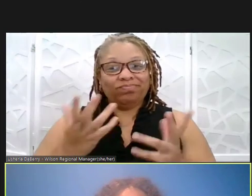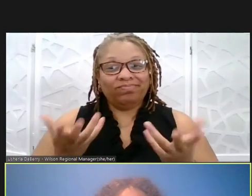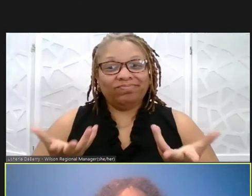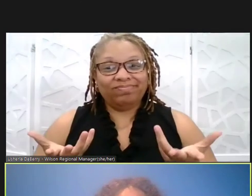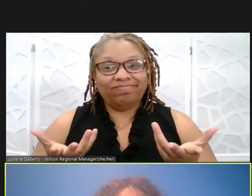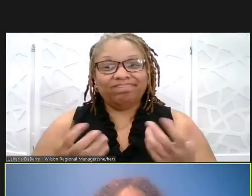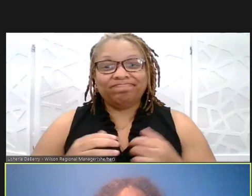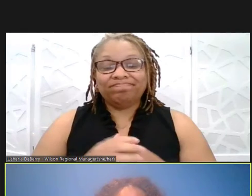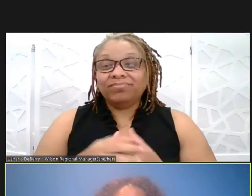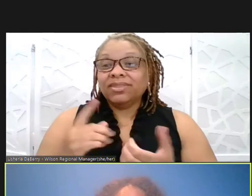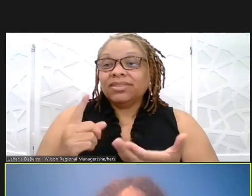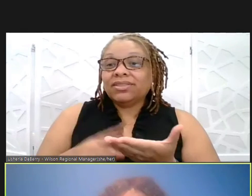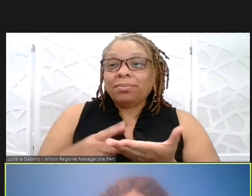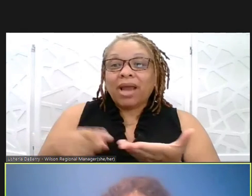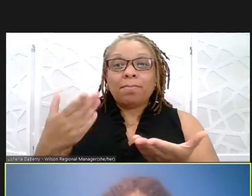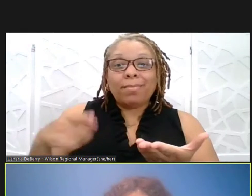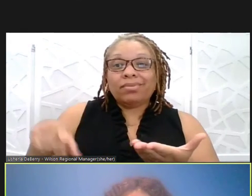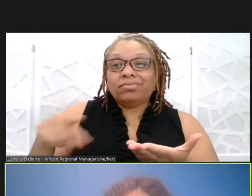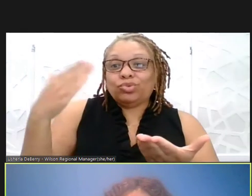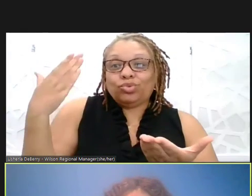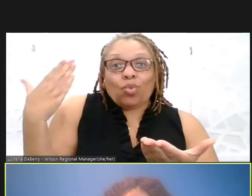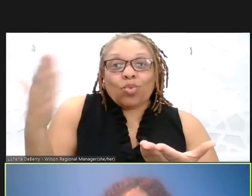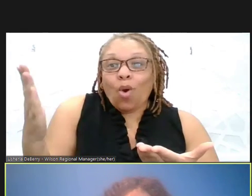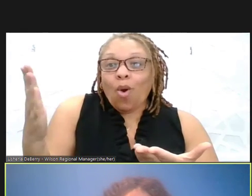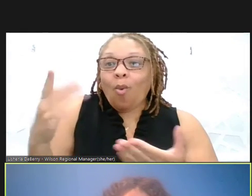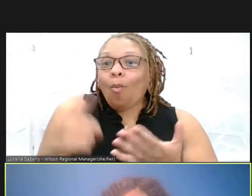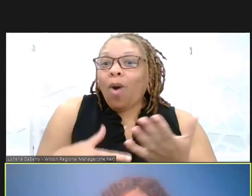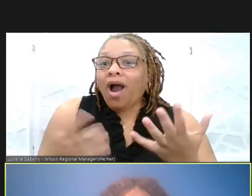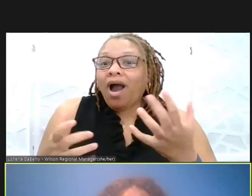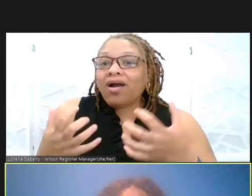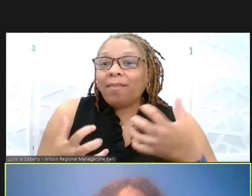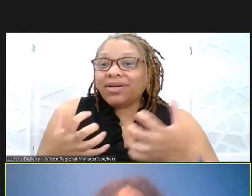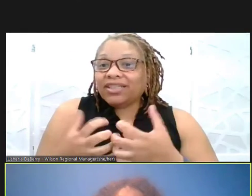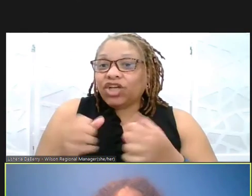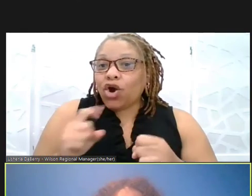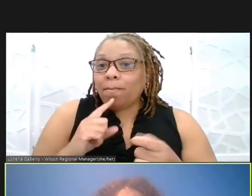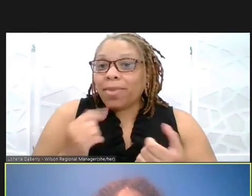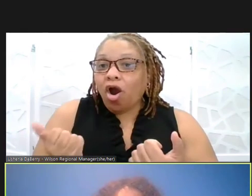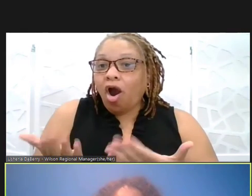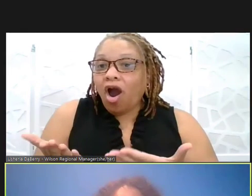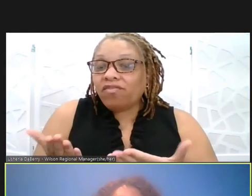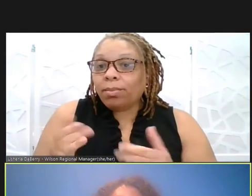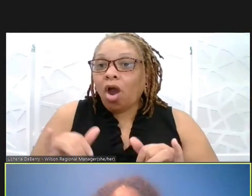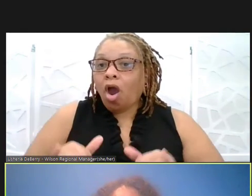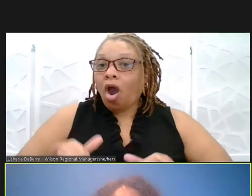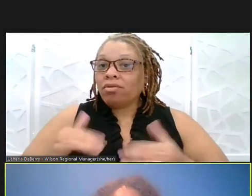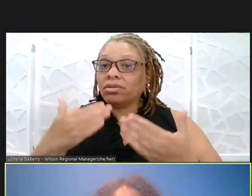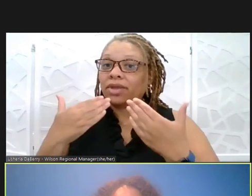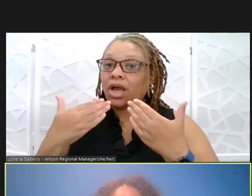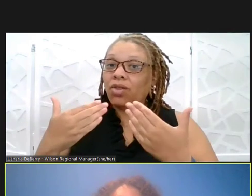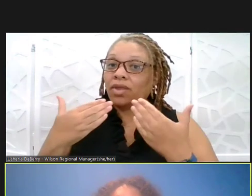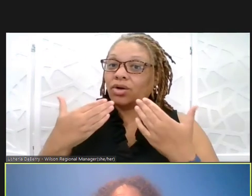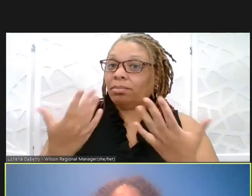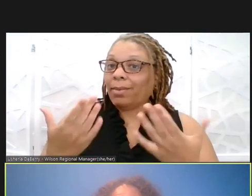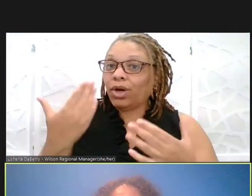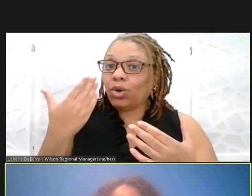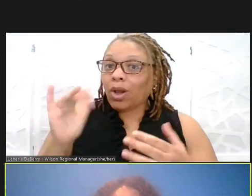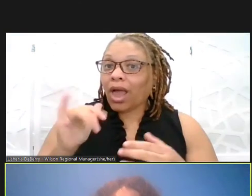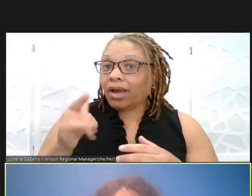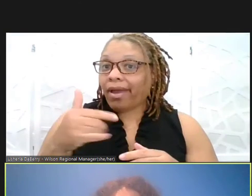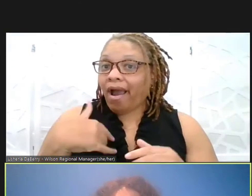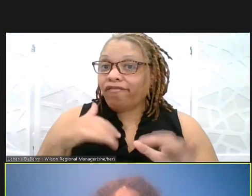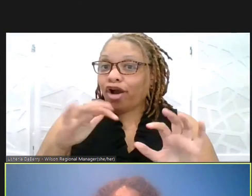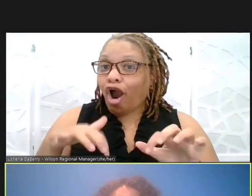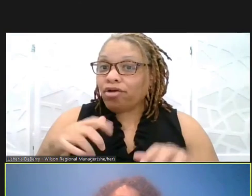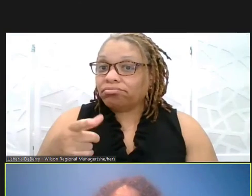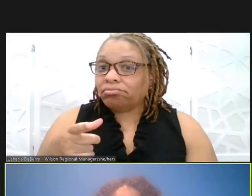accommodation. Or you may assume they don't, but you can assume that. You don't know what accommodations that could be